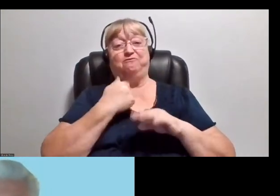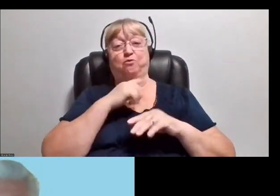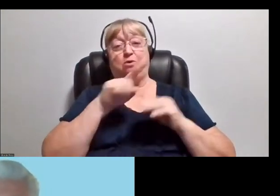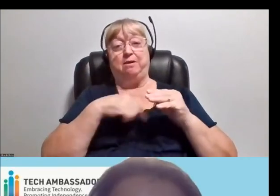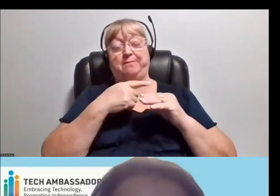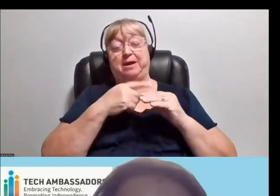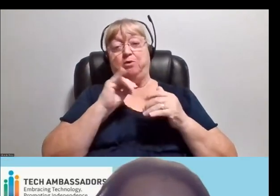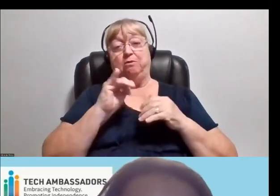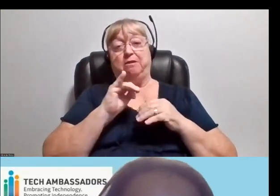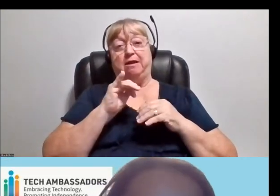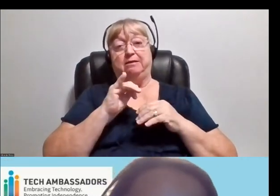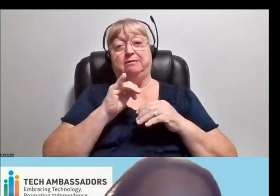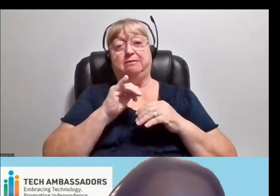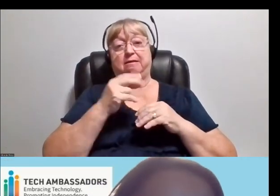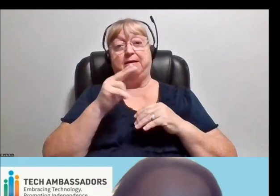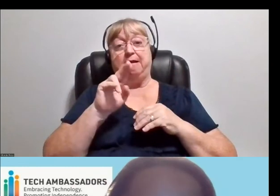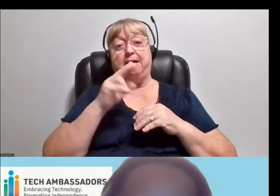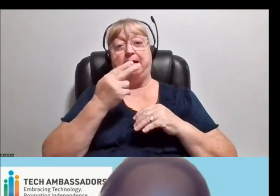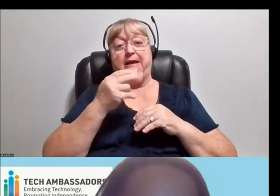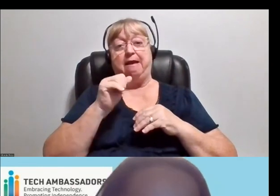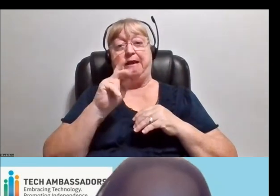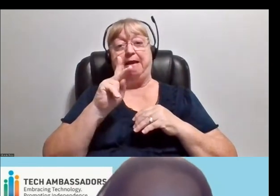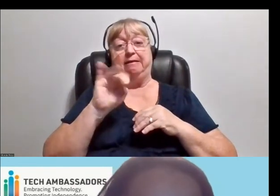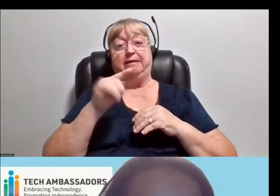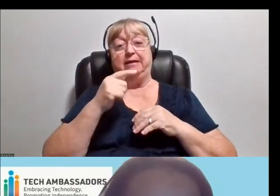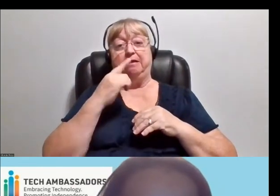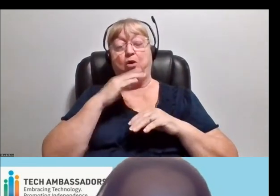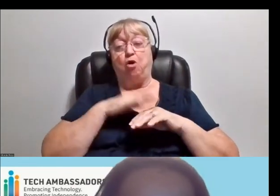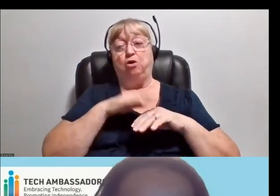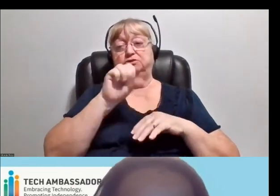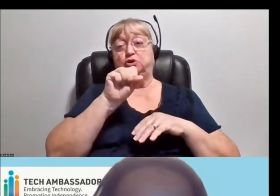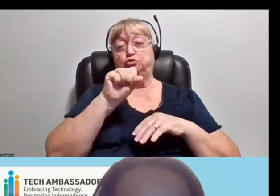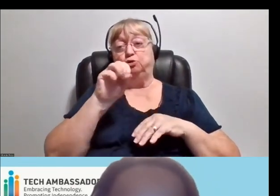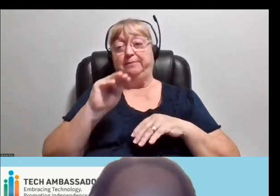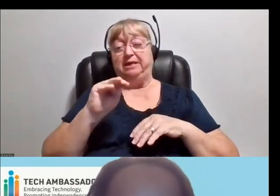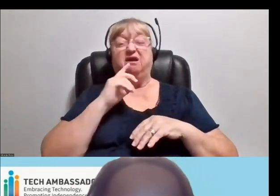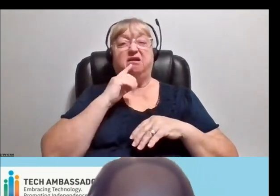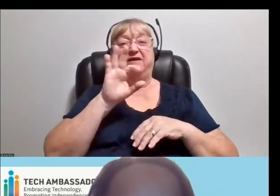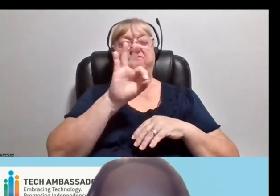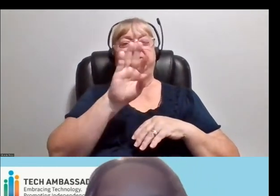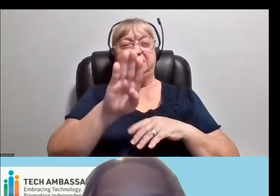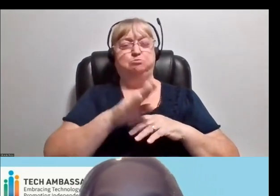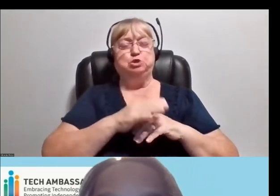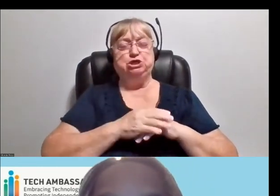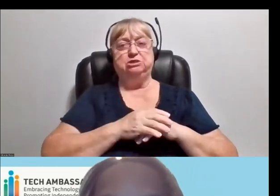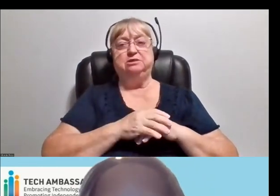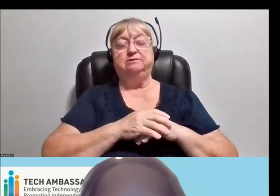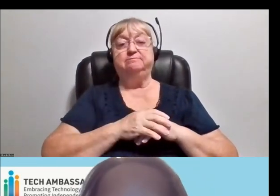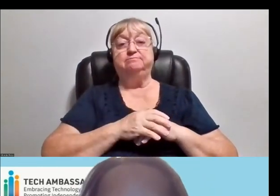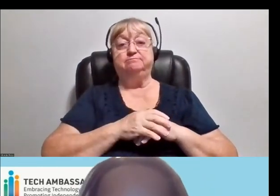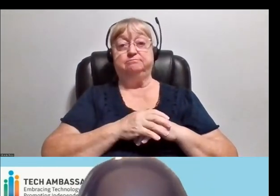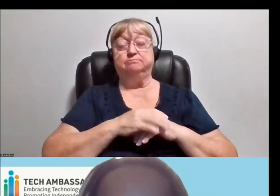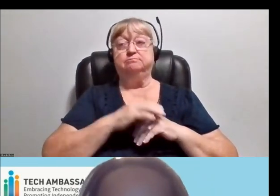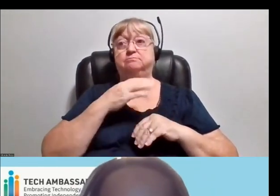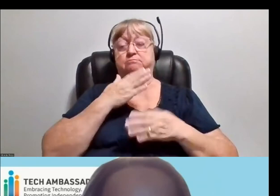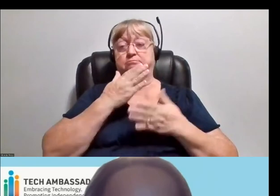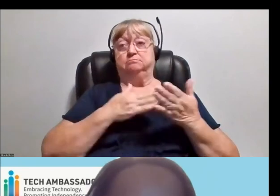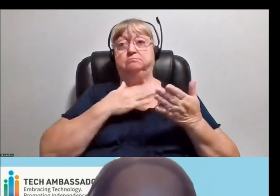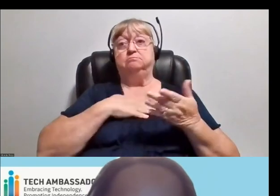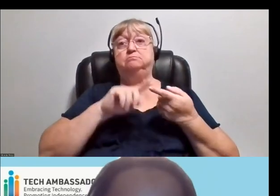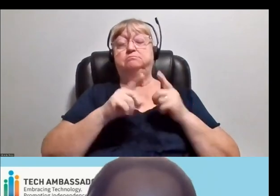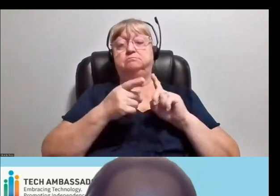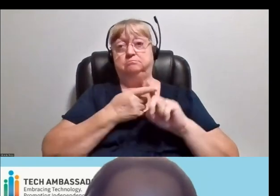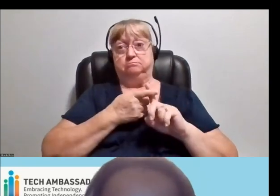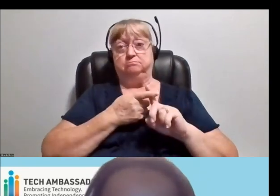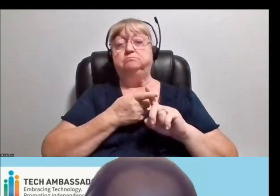like hacking on social media on Facebook. I've had friends that have